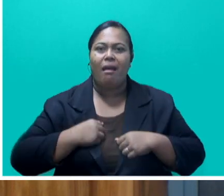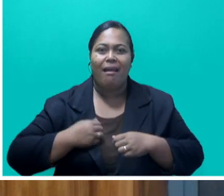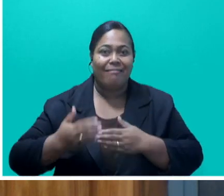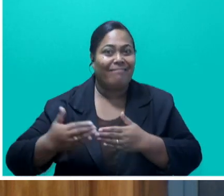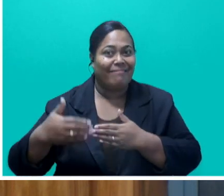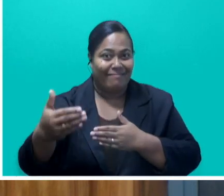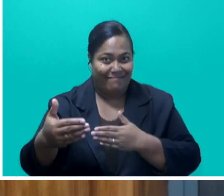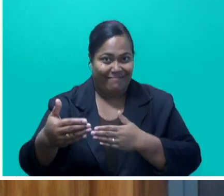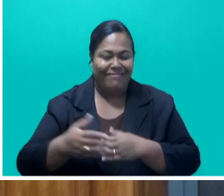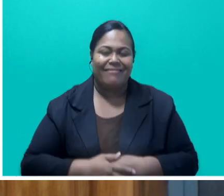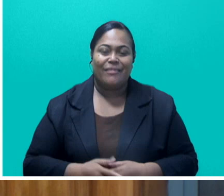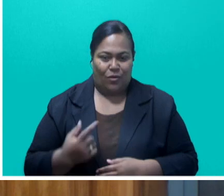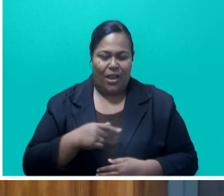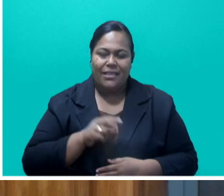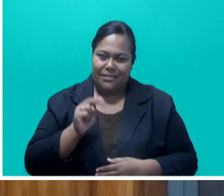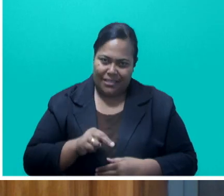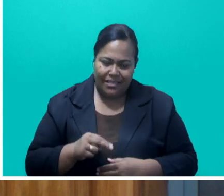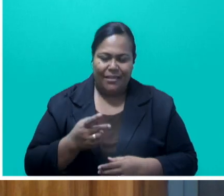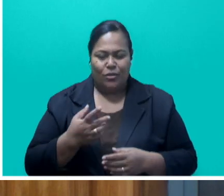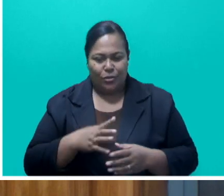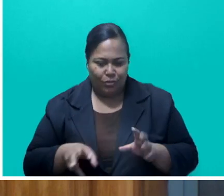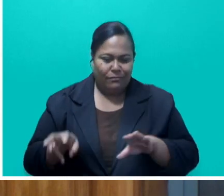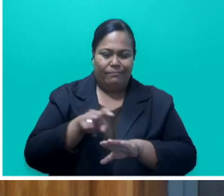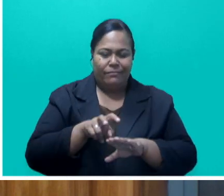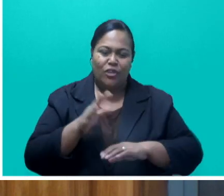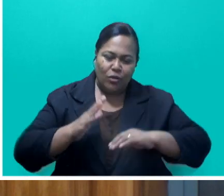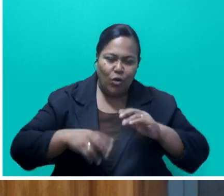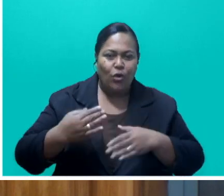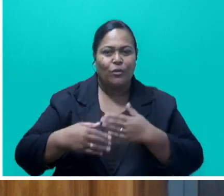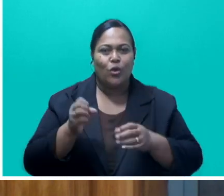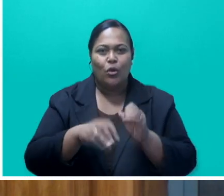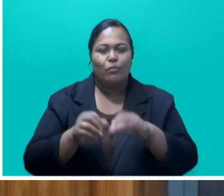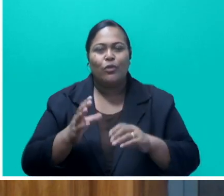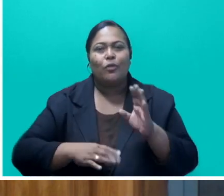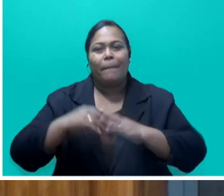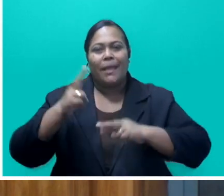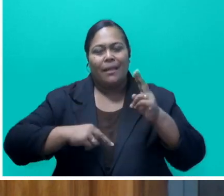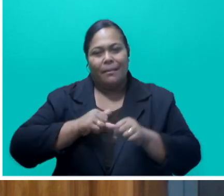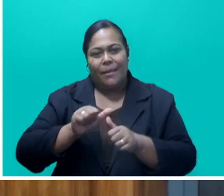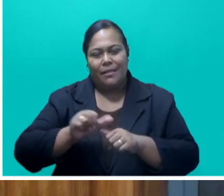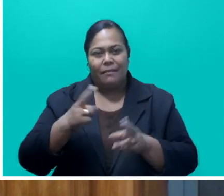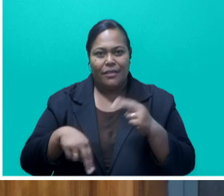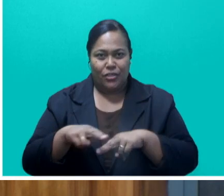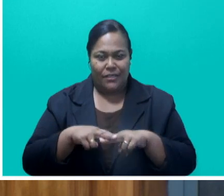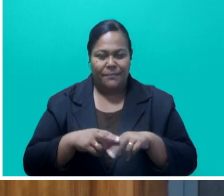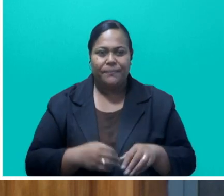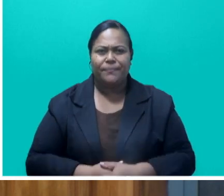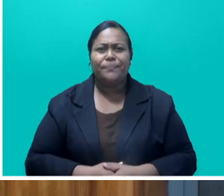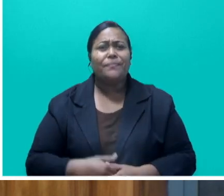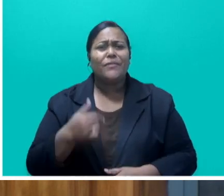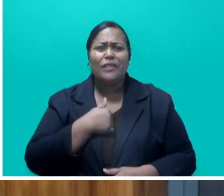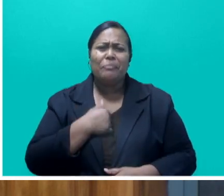contribute to building a better Fiji for them. Being a novice, a